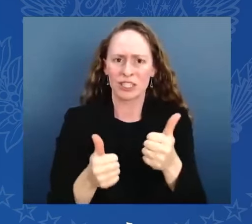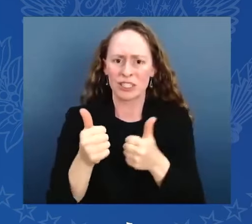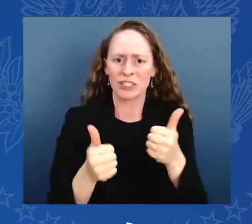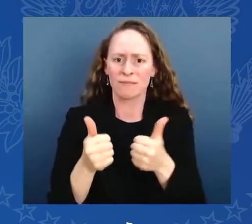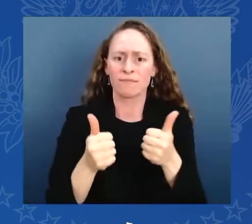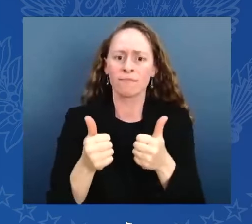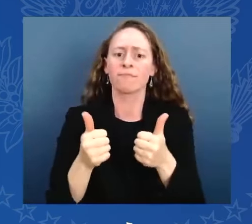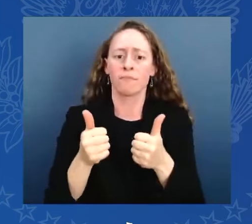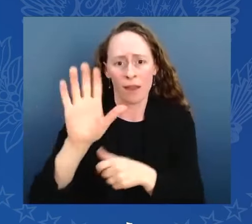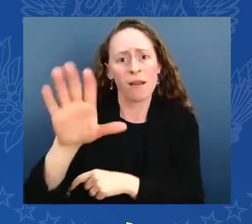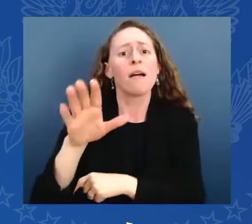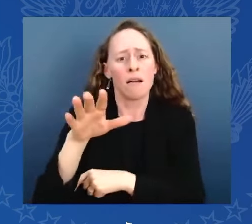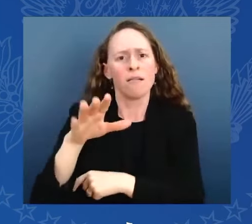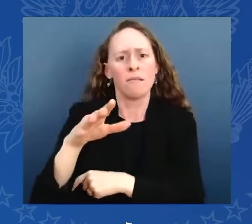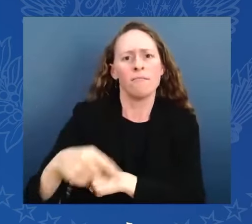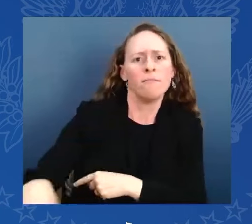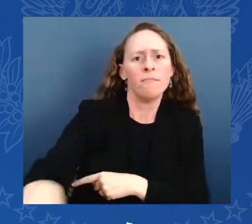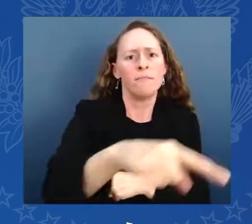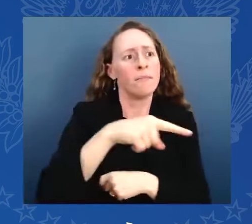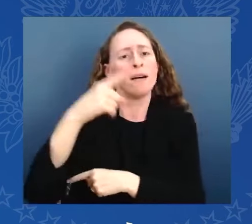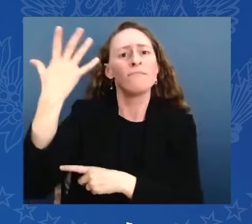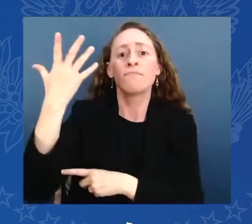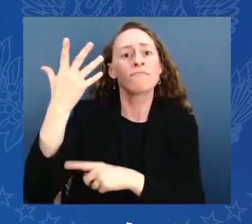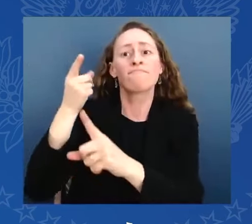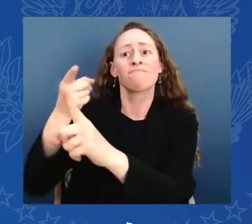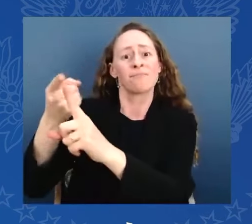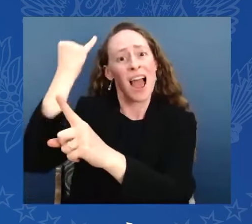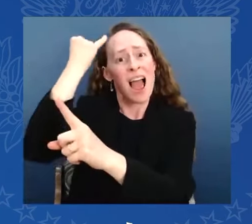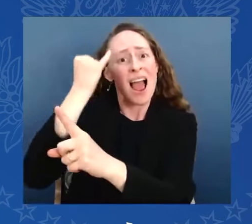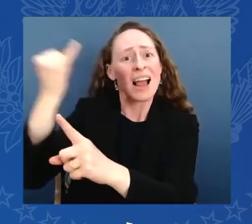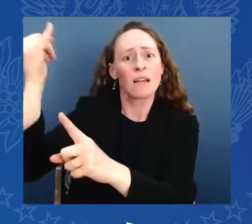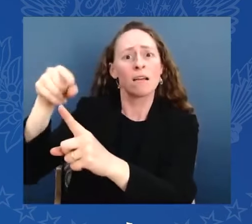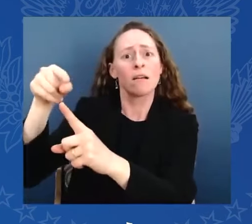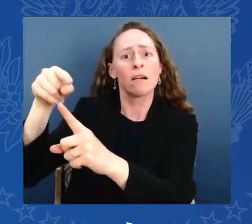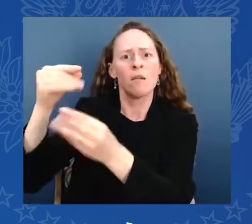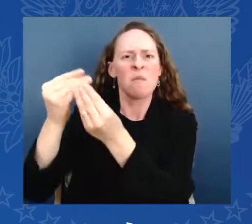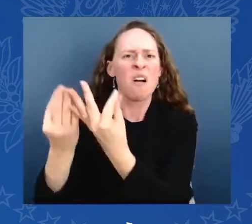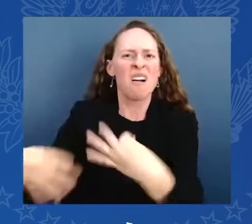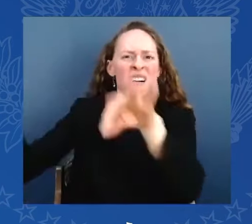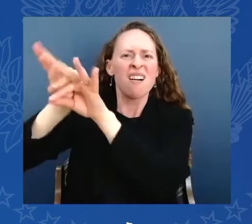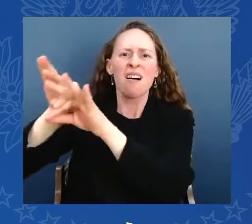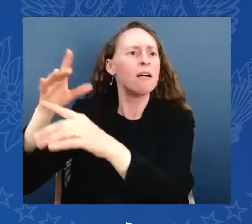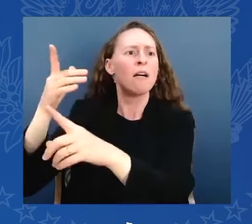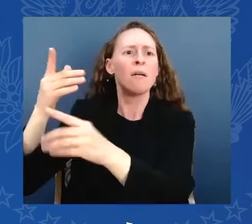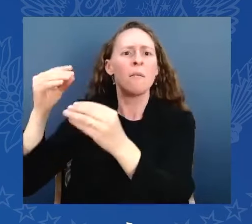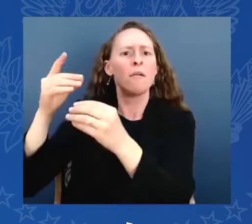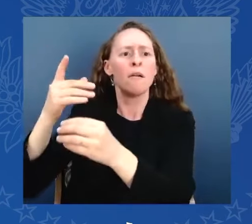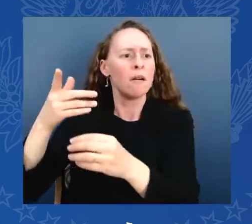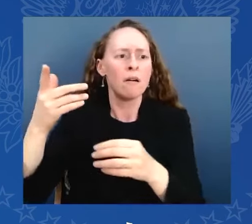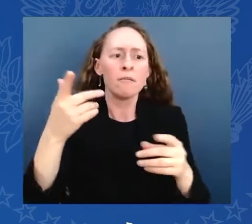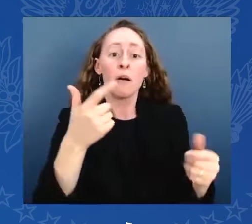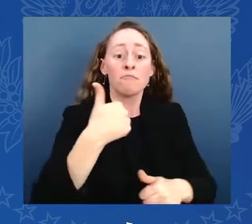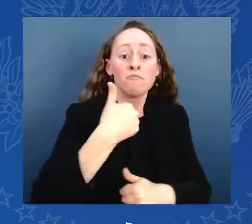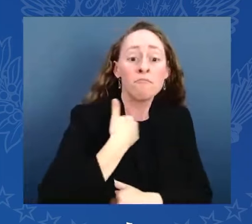idea stronger than any army, bigger than any ocean, more powerful than any dictator or tyrant. It's the most